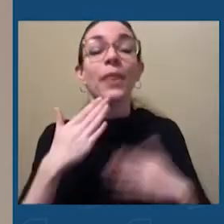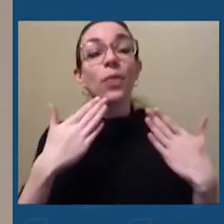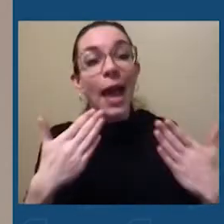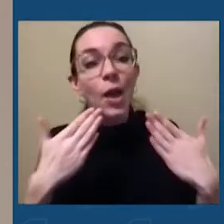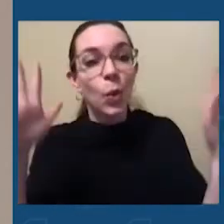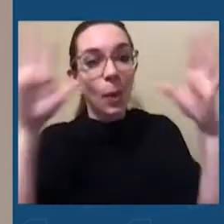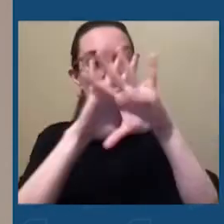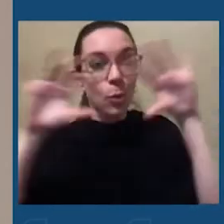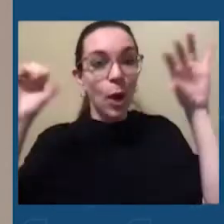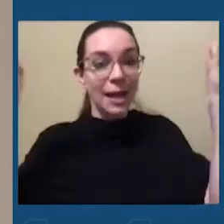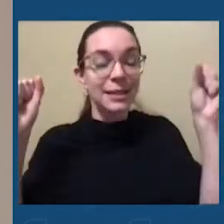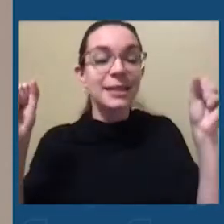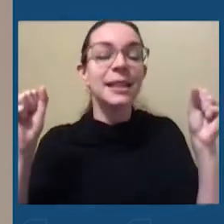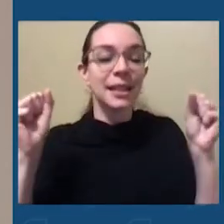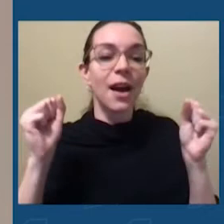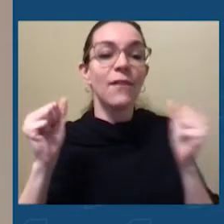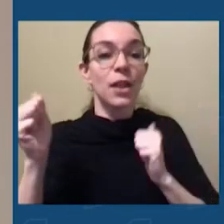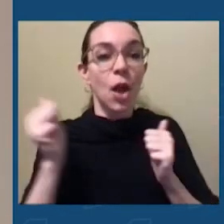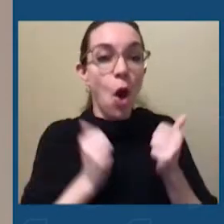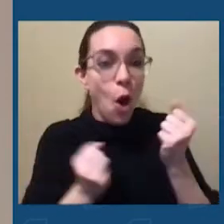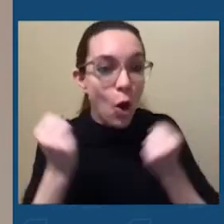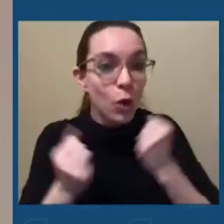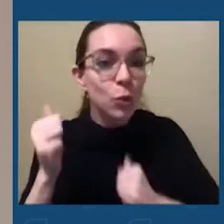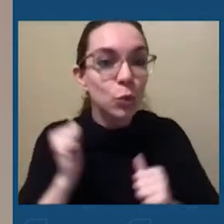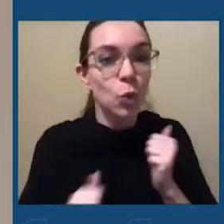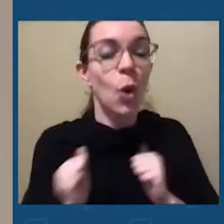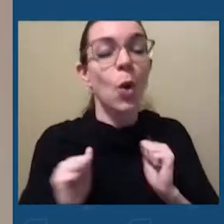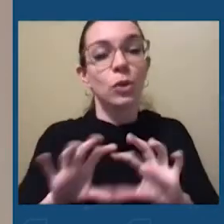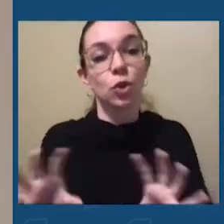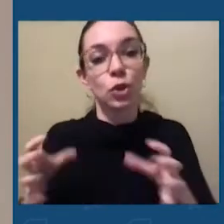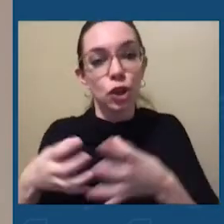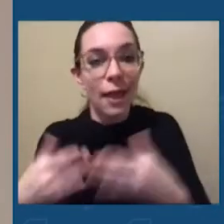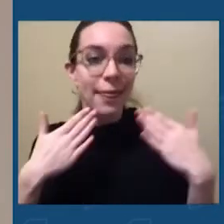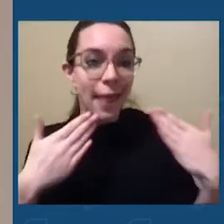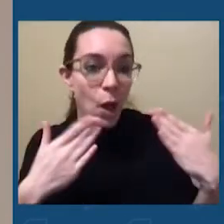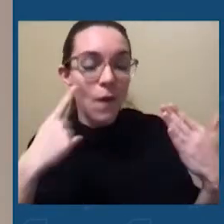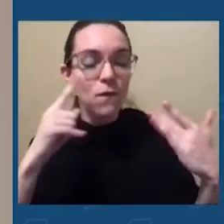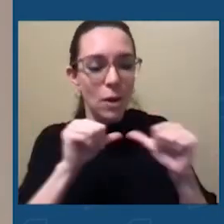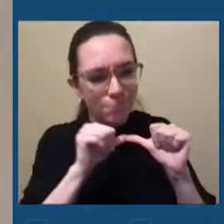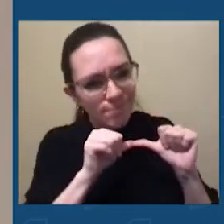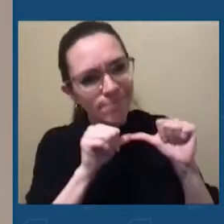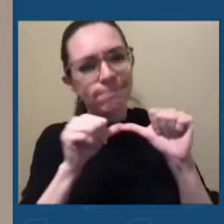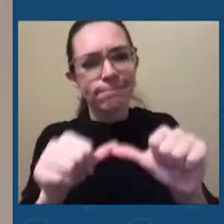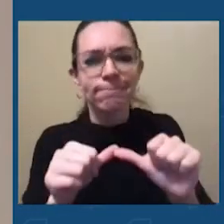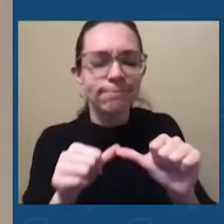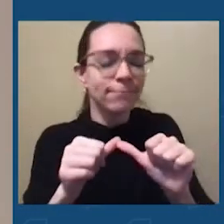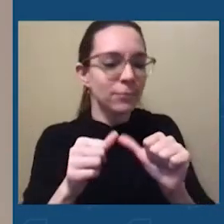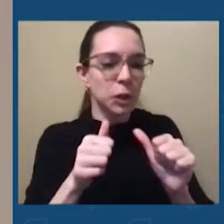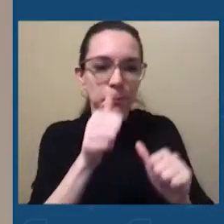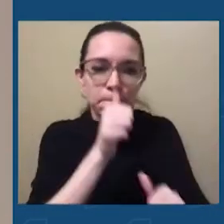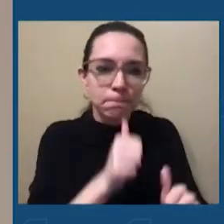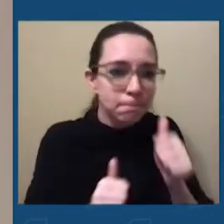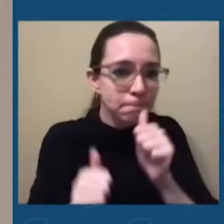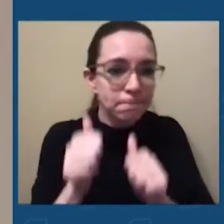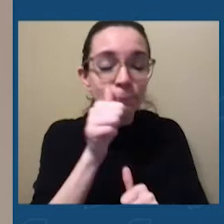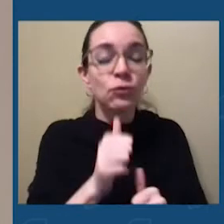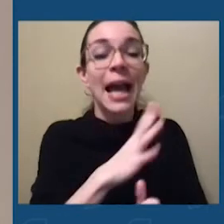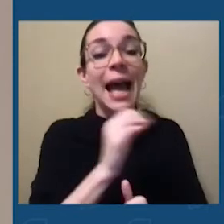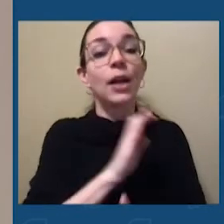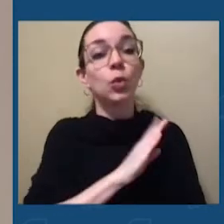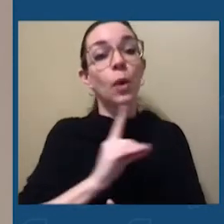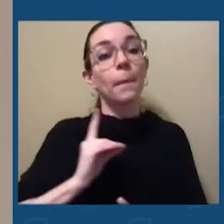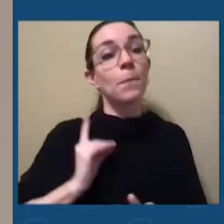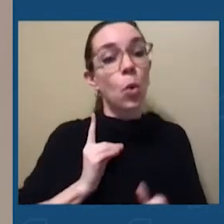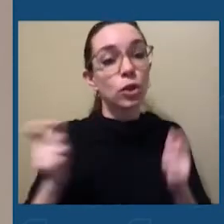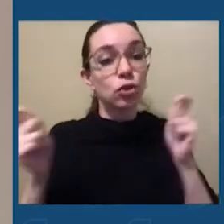for having the faith, never giving up and keeping strong through these times, as well as your board of directors, Oliver Broadleaf. I want to